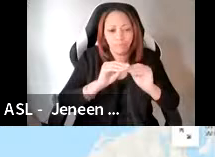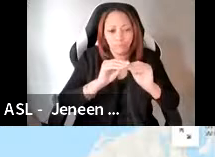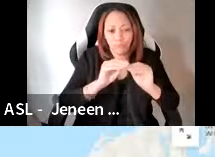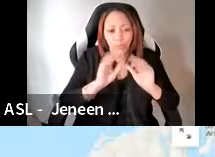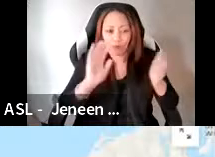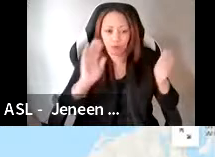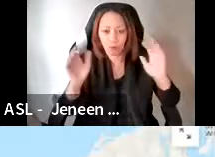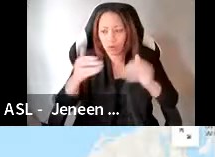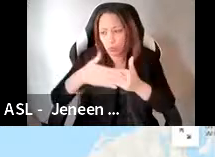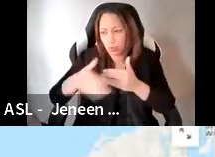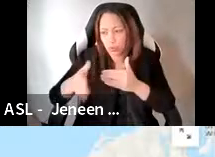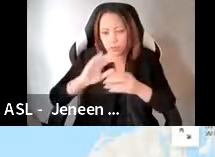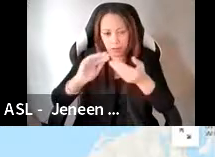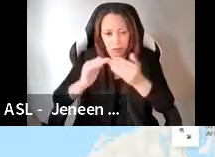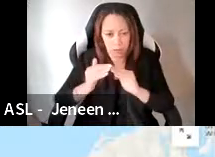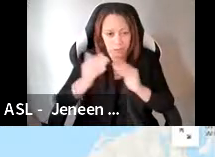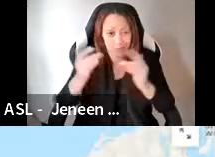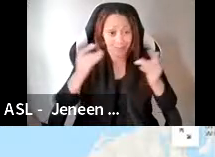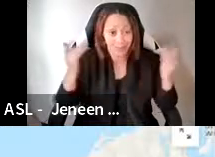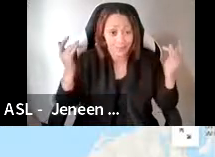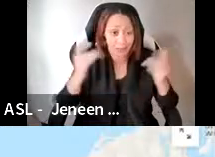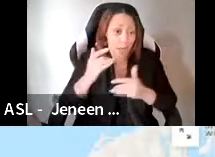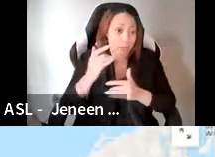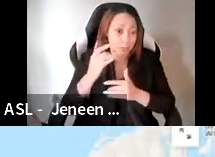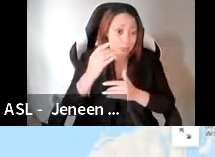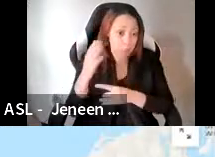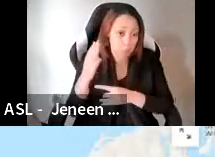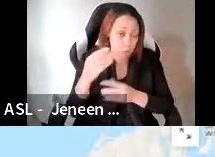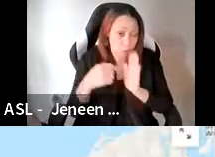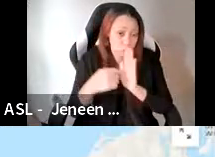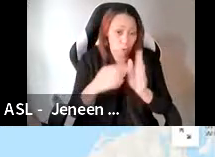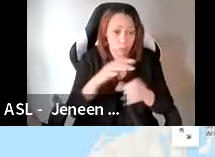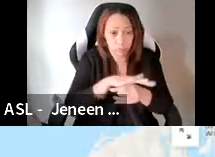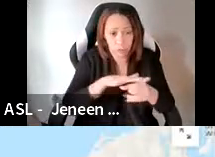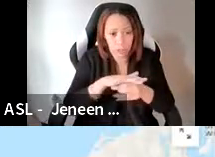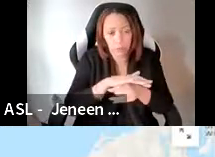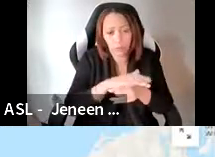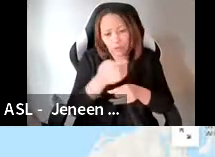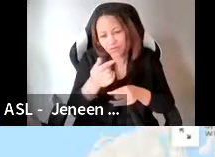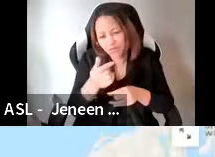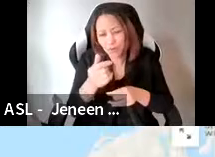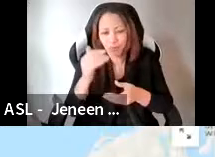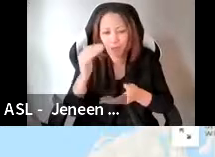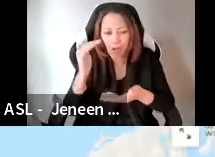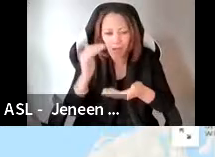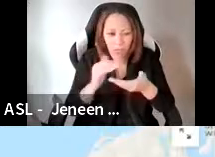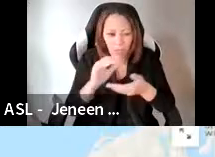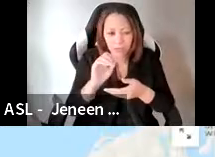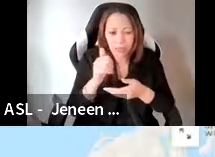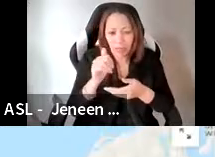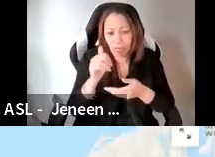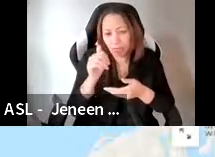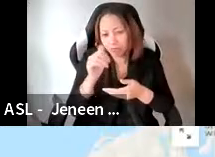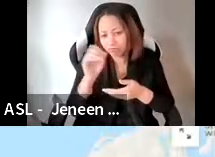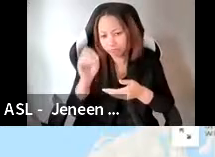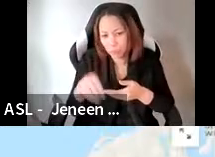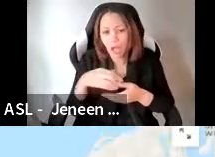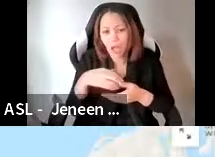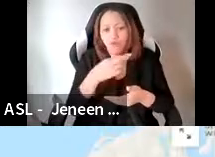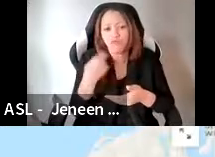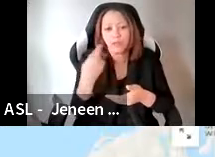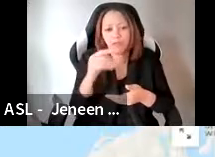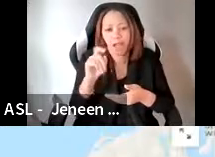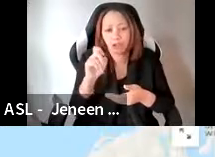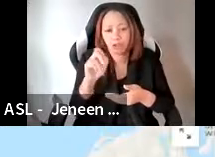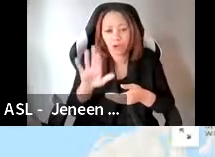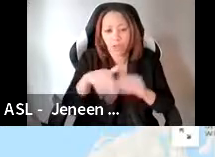city. And the lighter areas show neighborhoods with fewer or less intense risk factors than other neighborhoods in the